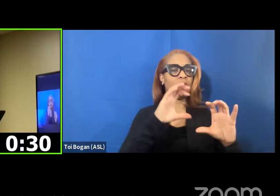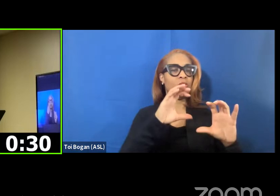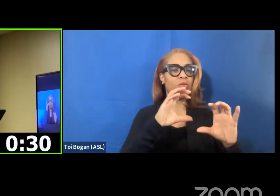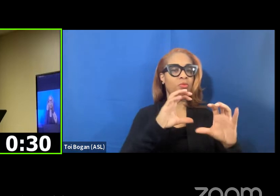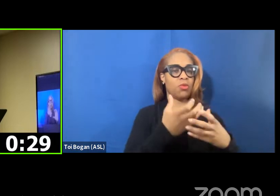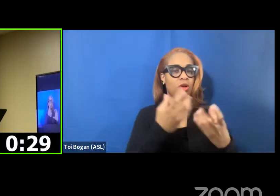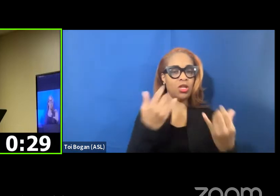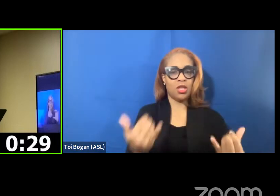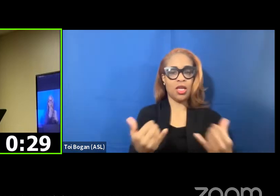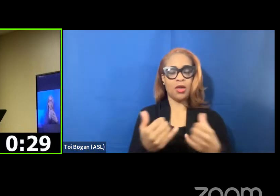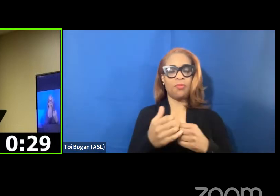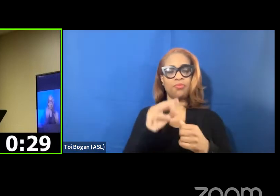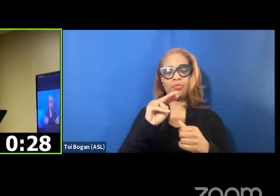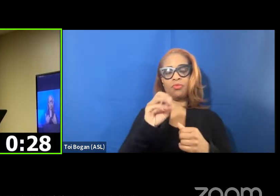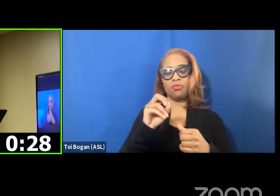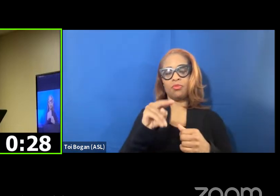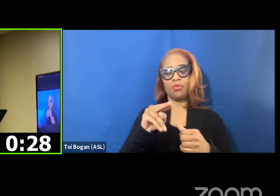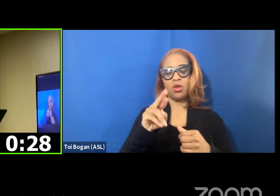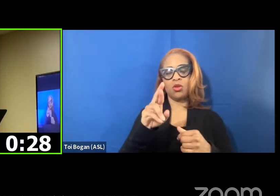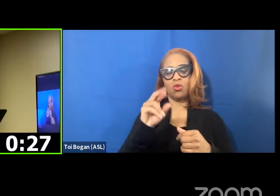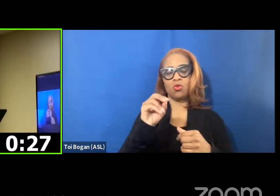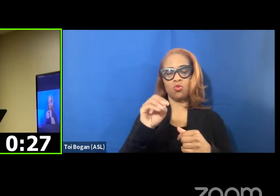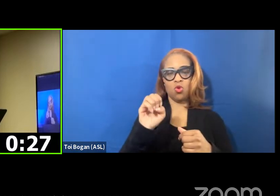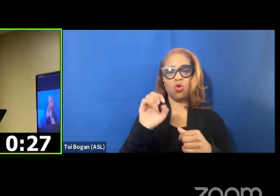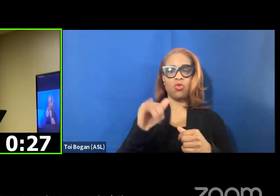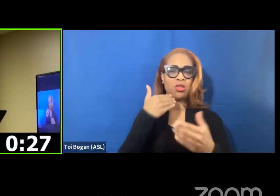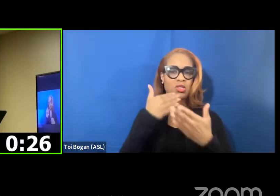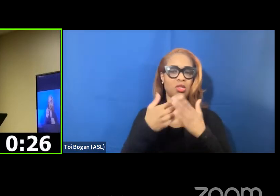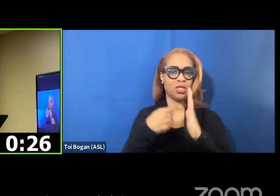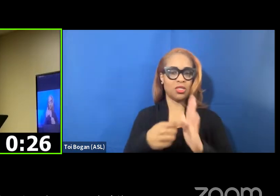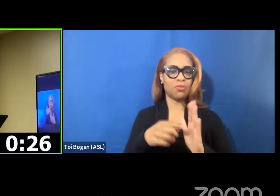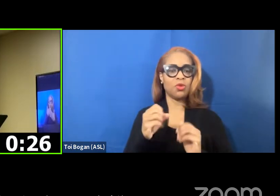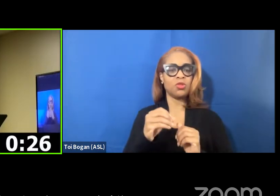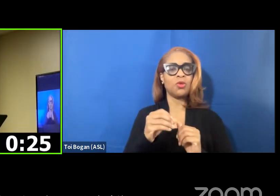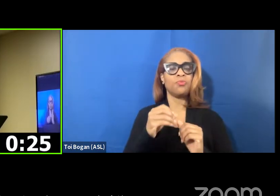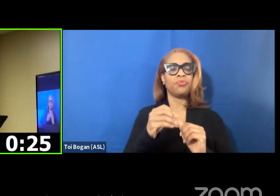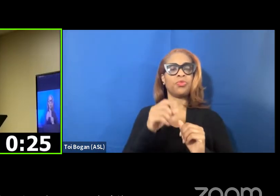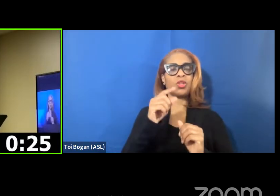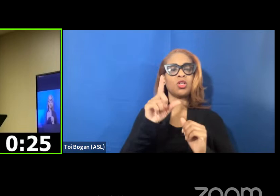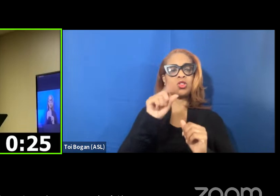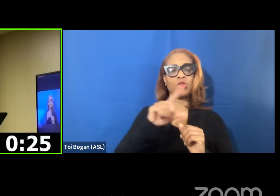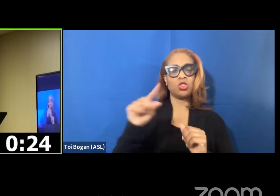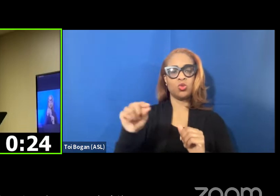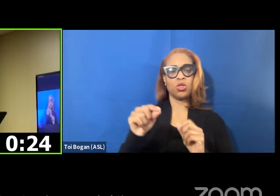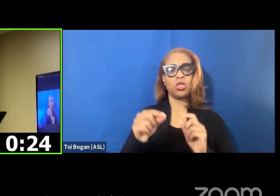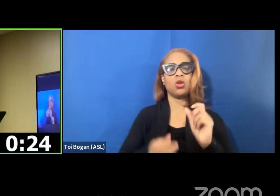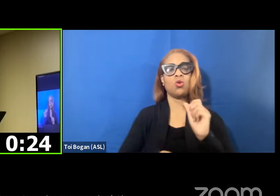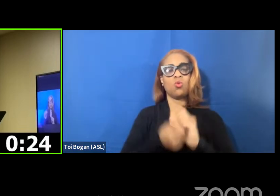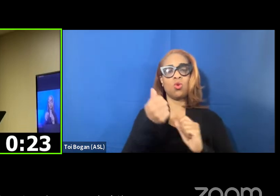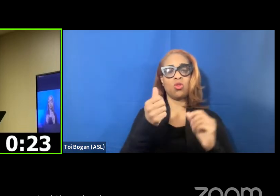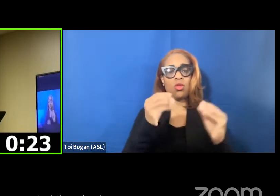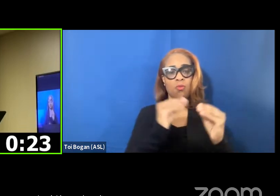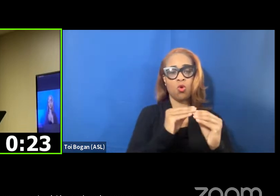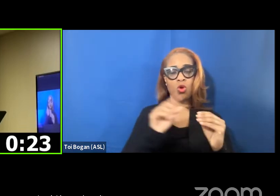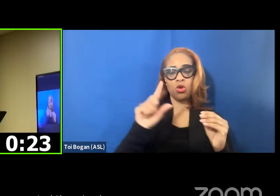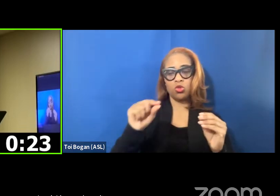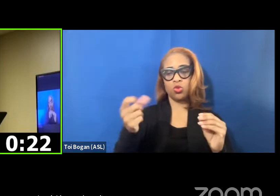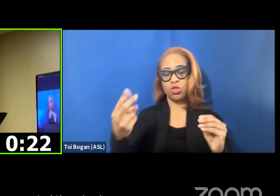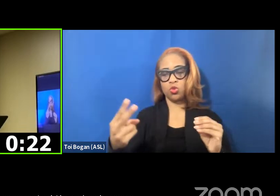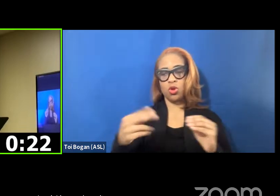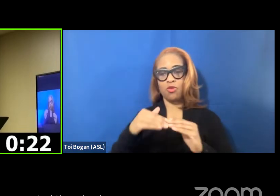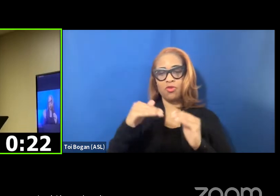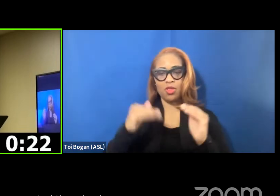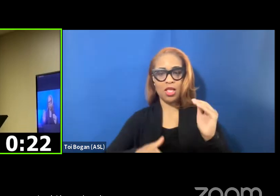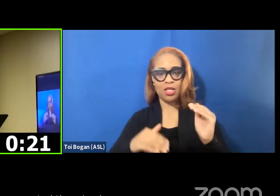this we recommend weighing your composite score so that 2020 is worth the most and 2012 is worth the least that would